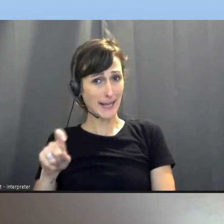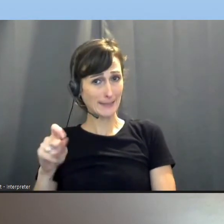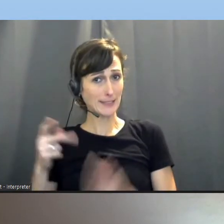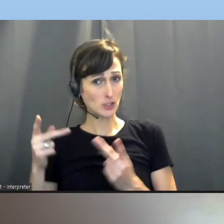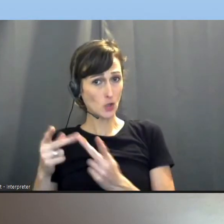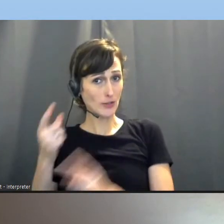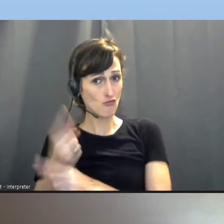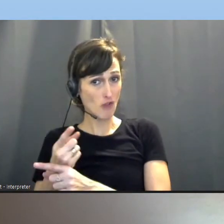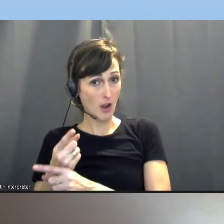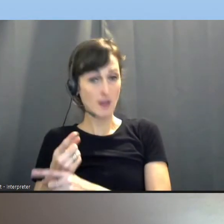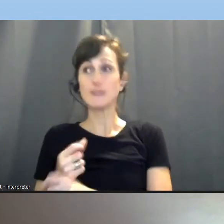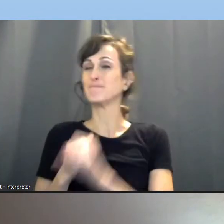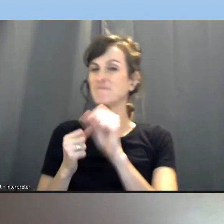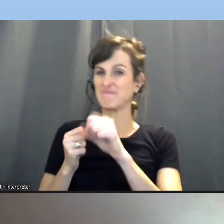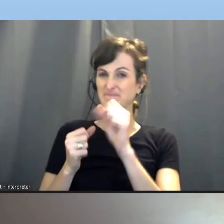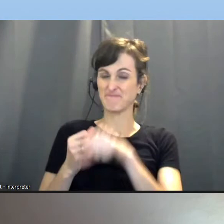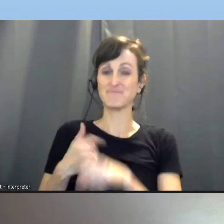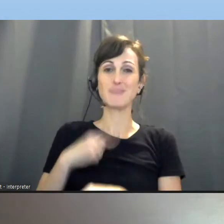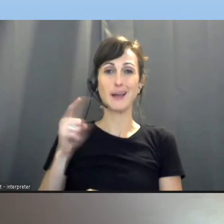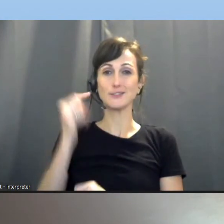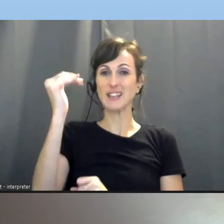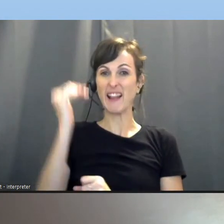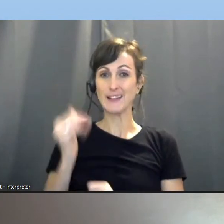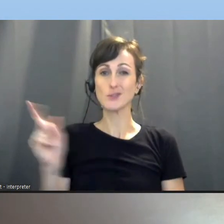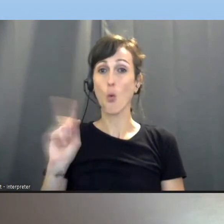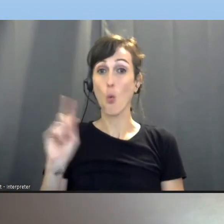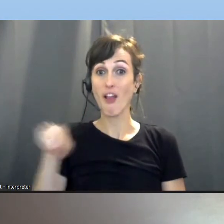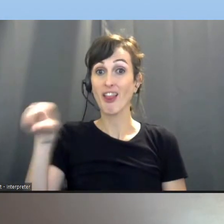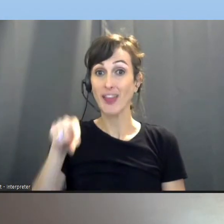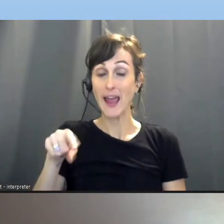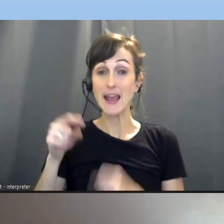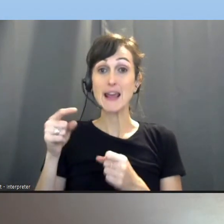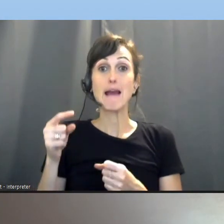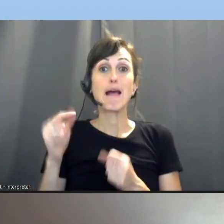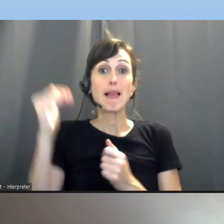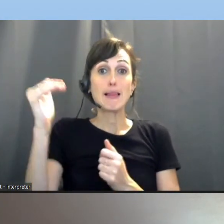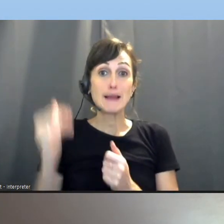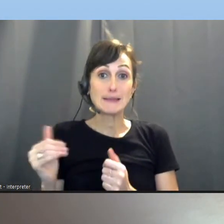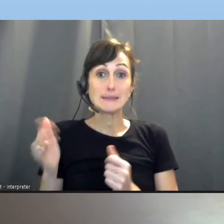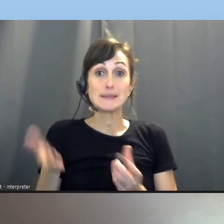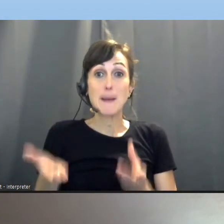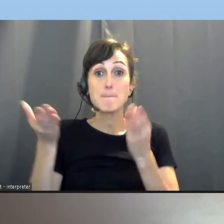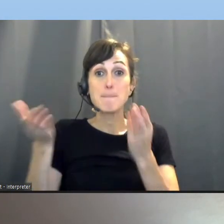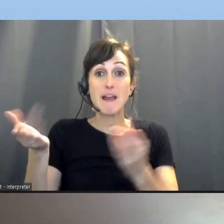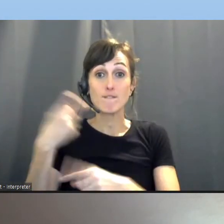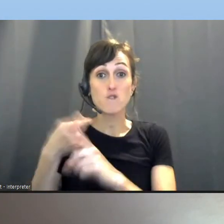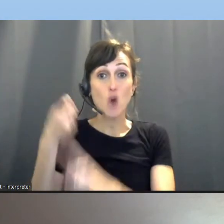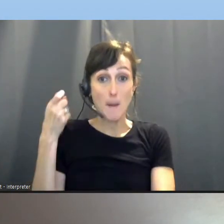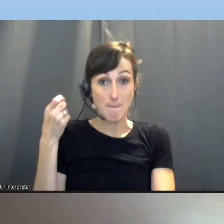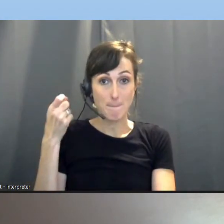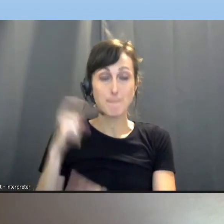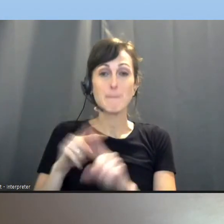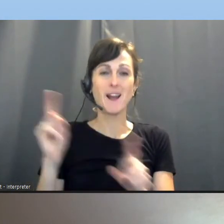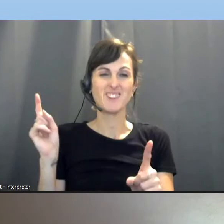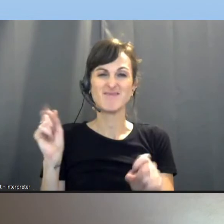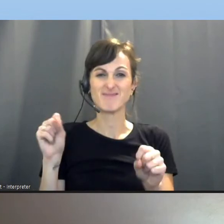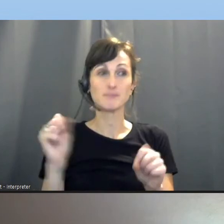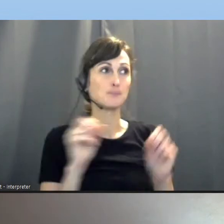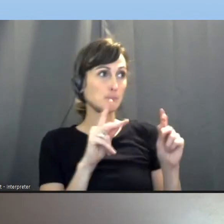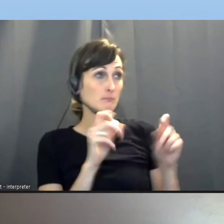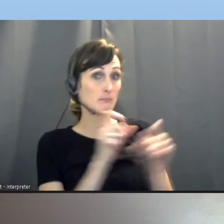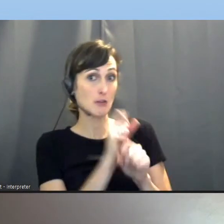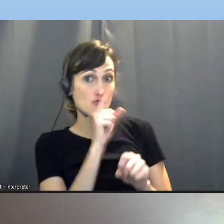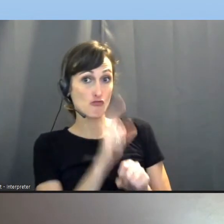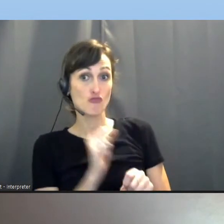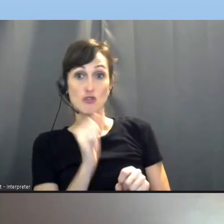sir. I just list where they list the bid coming from. Right. But yes, sir. Okay. I just want to make sure we